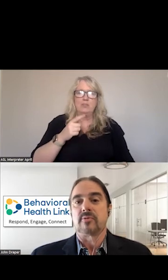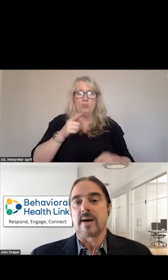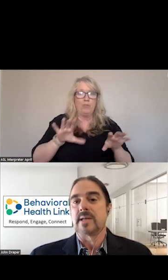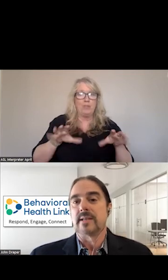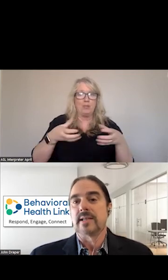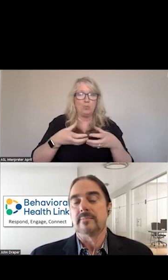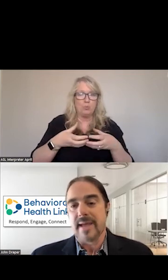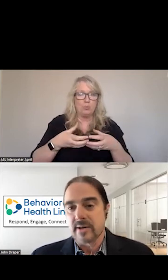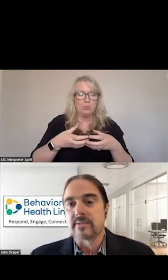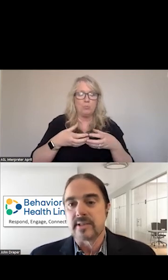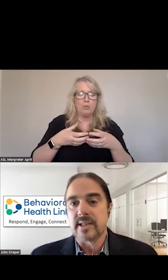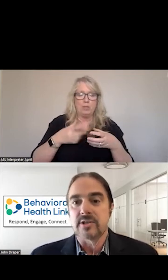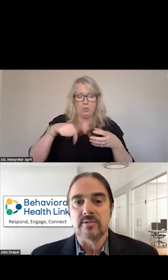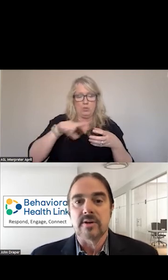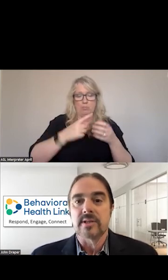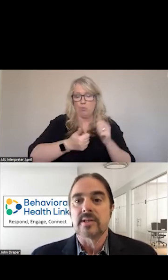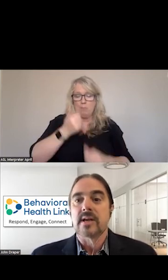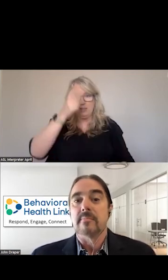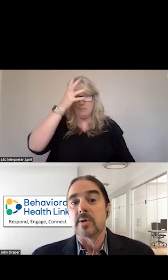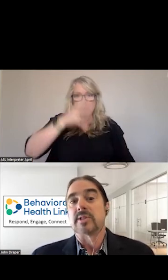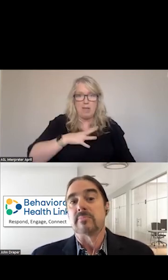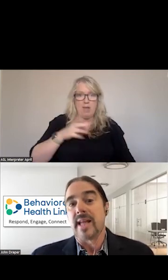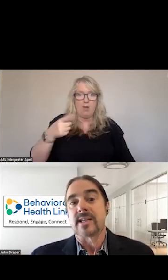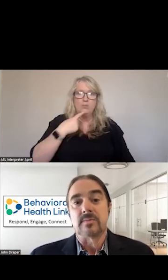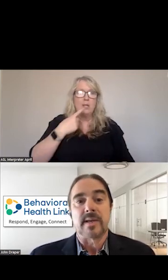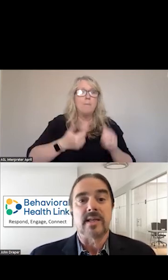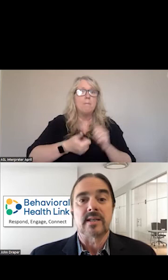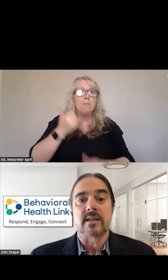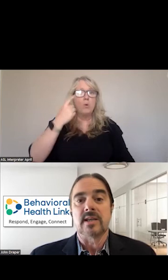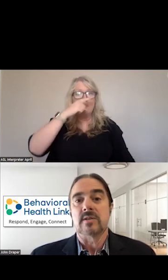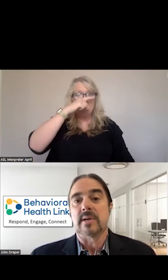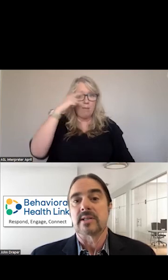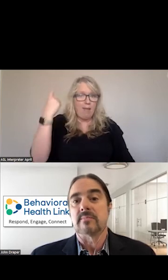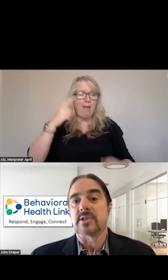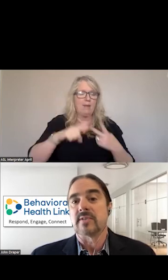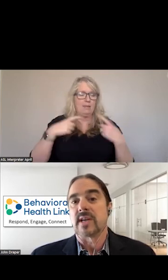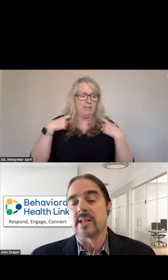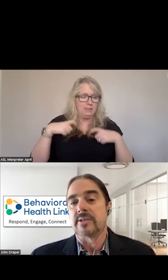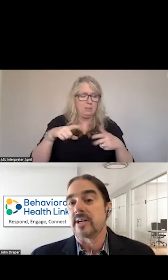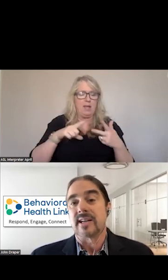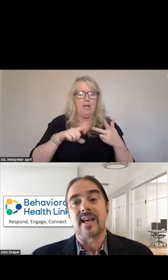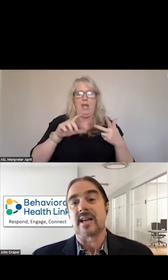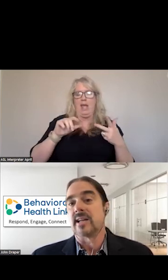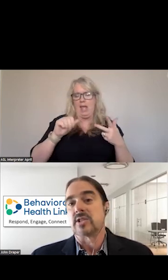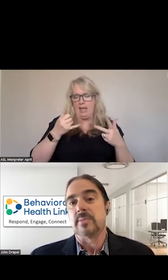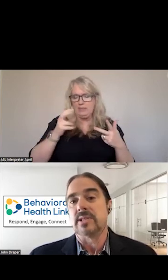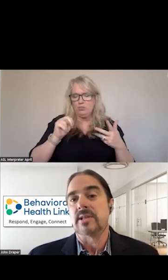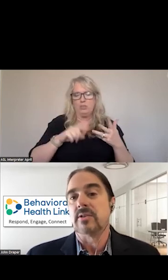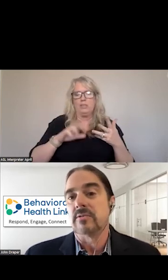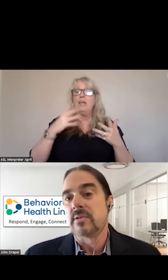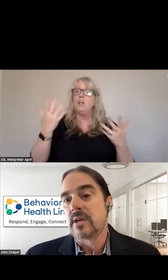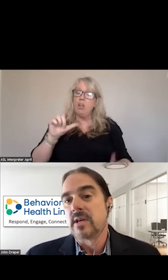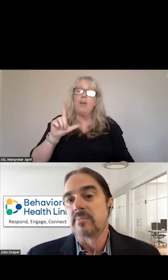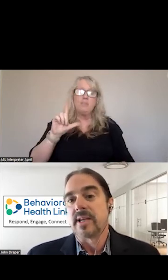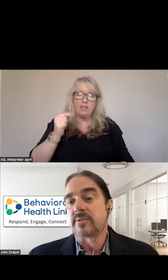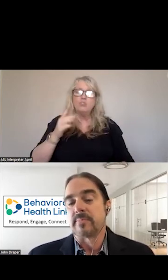was prominently male, and as you noted, mostly Black, Hispanic, Asian American, Pacific Islander, and a lot of